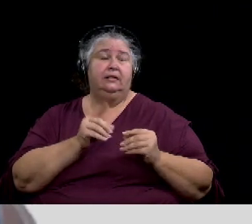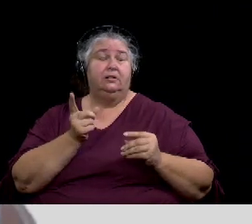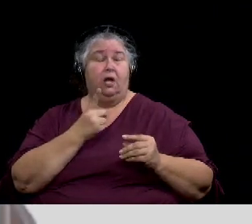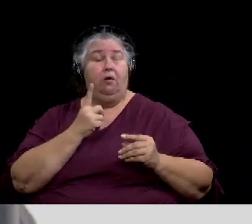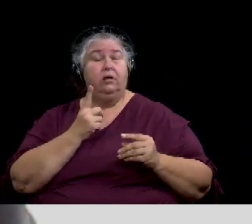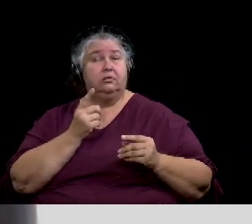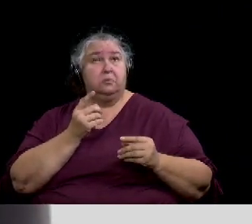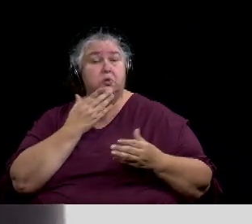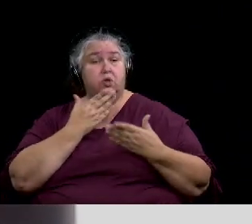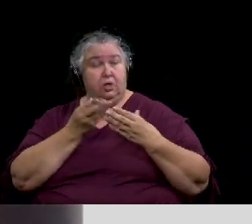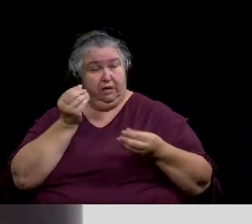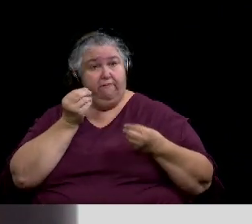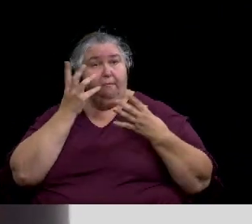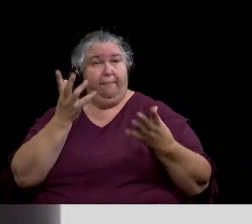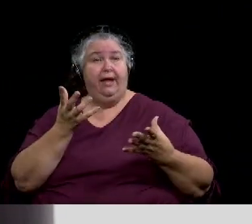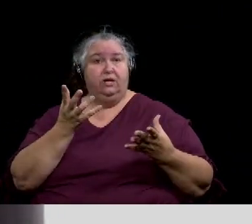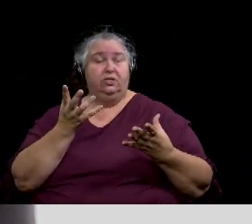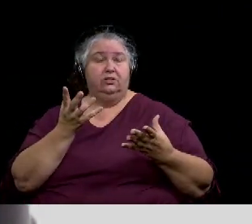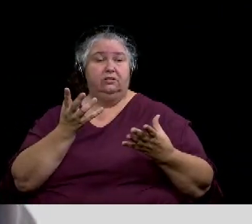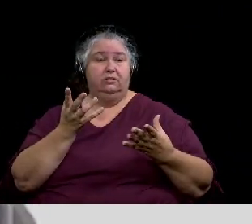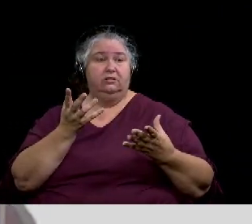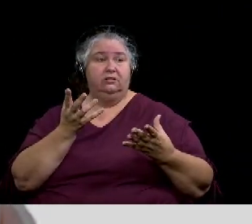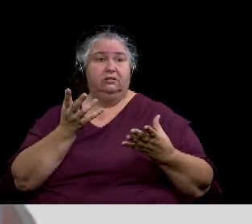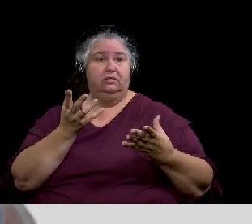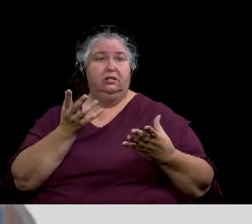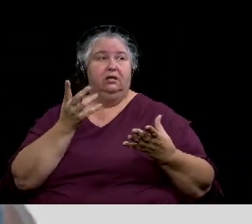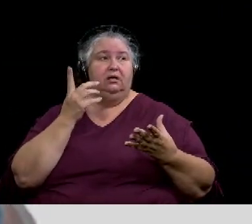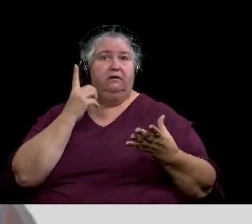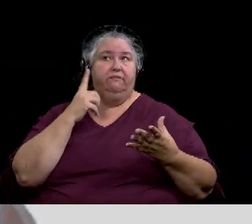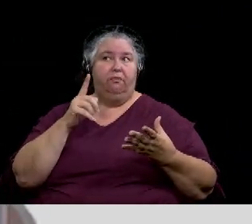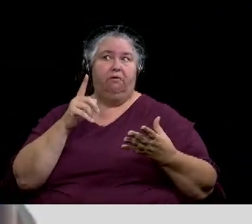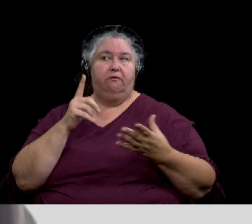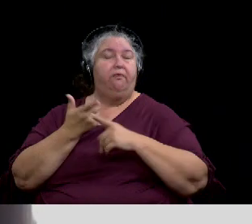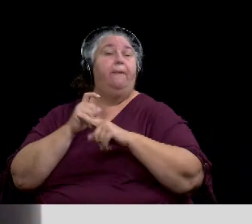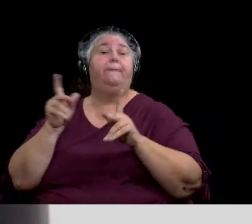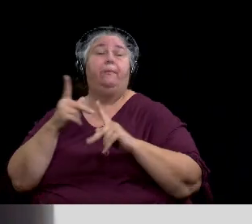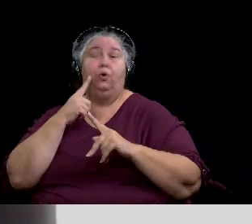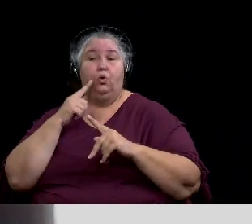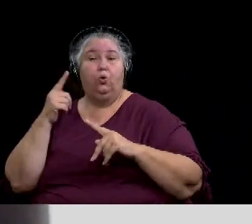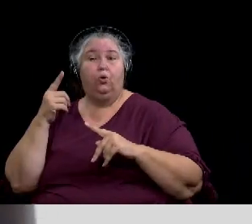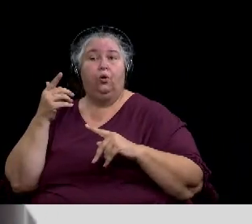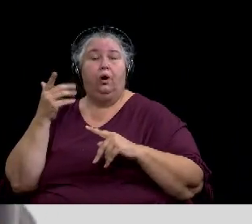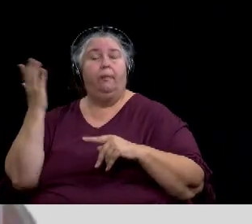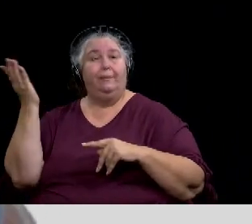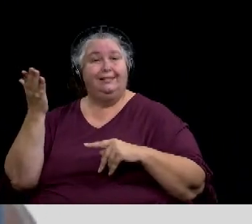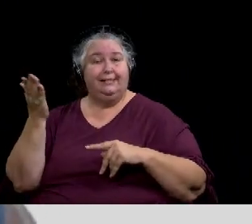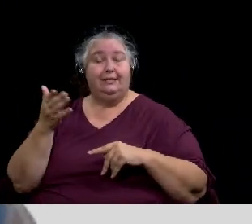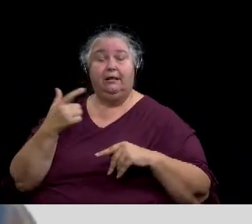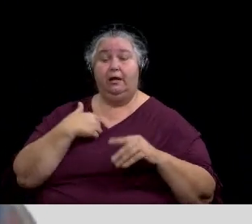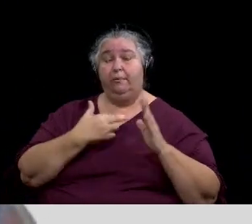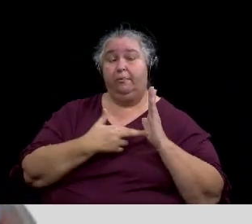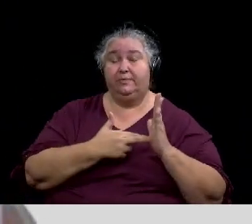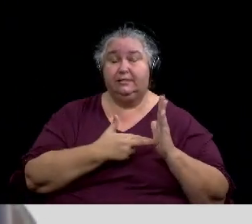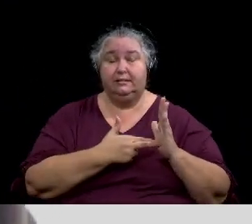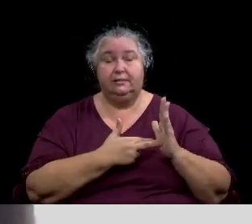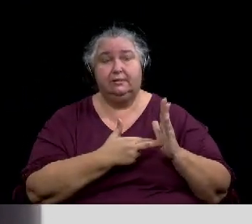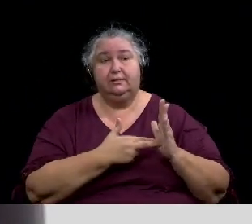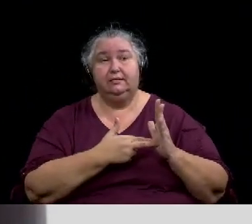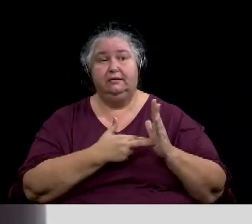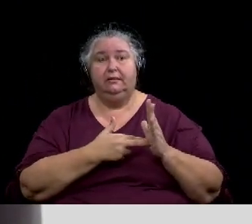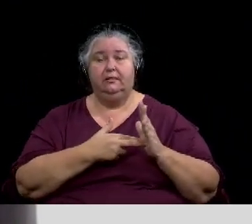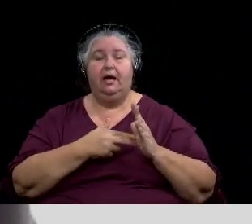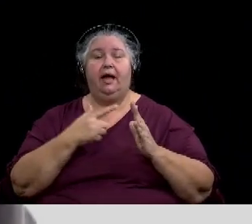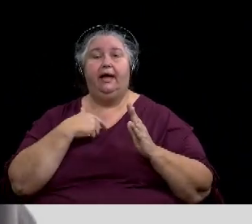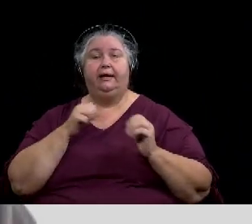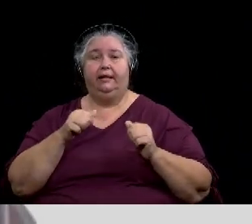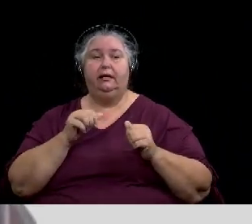for our community to have a variety of folks presenting on this panel. As a representative of Ascension Providence, I can speak